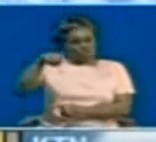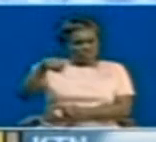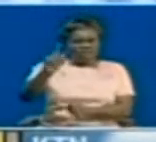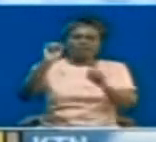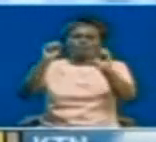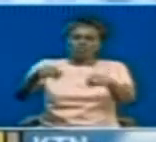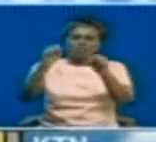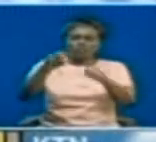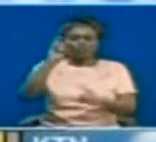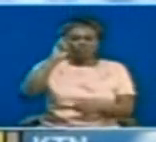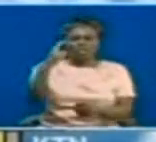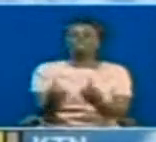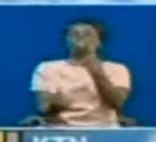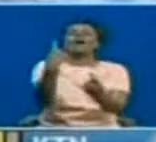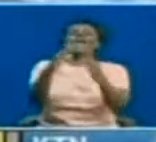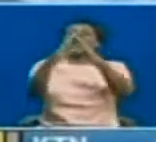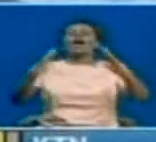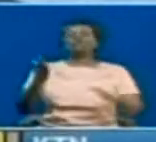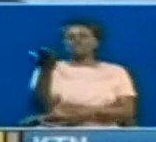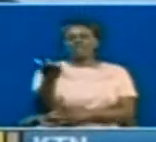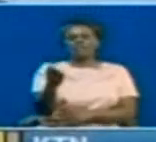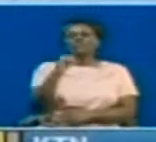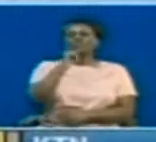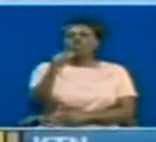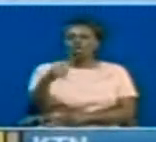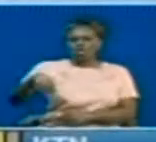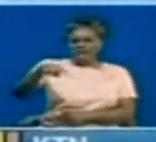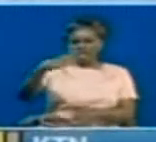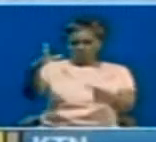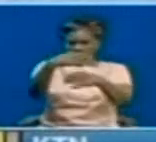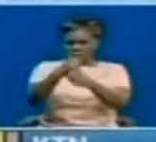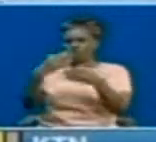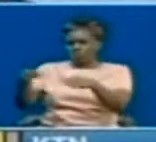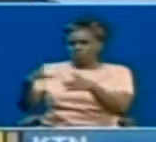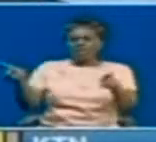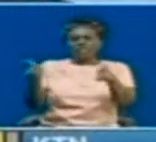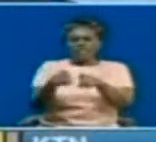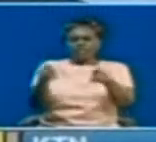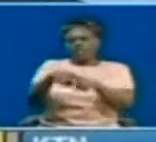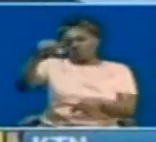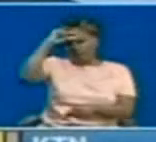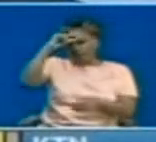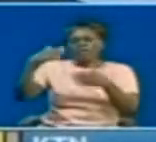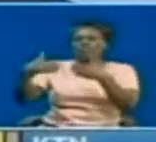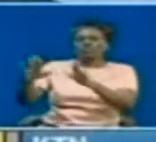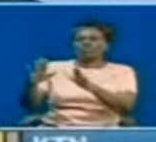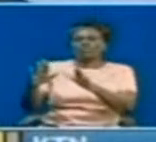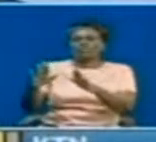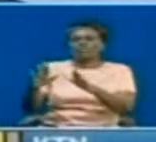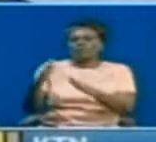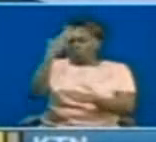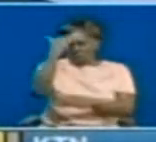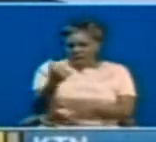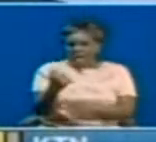can actually see even fires in the houses. It's not only us as a company who is losing, but also the government is losing as well. That means you.